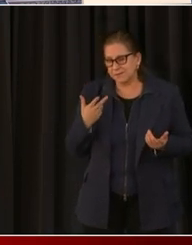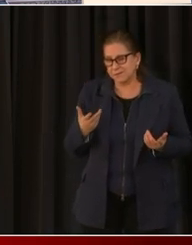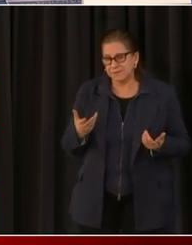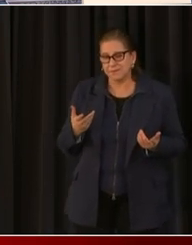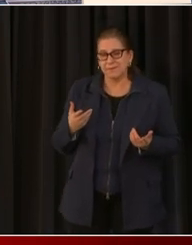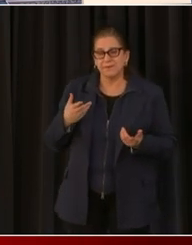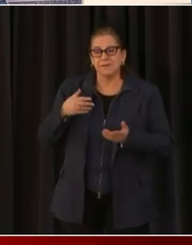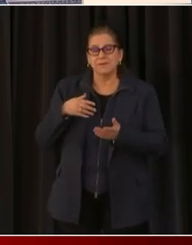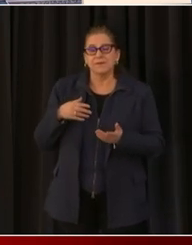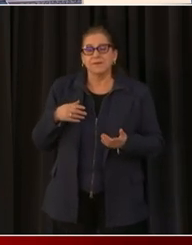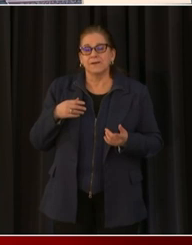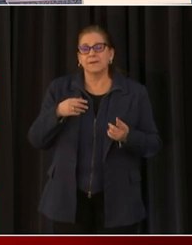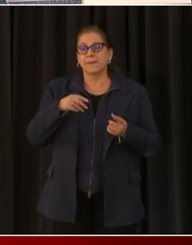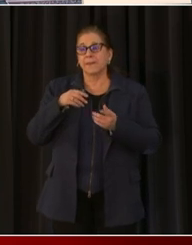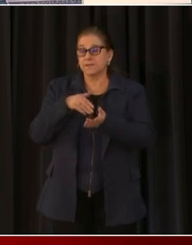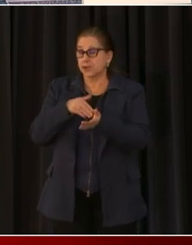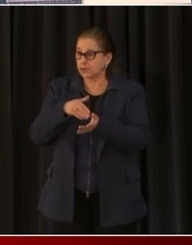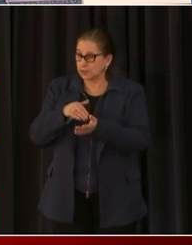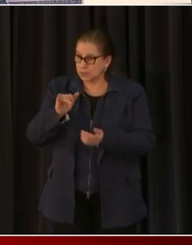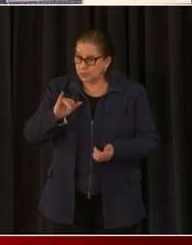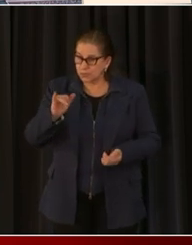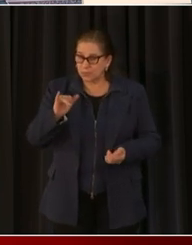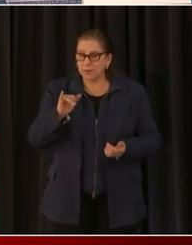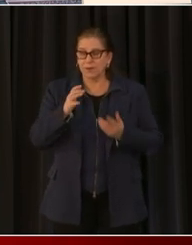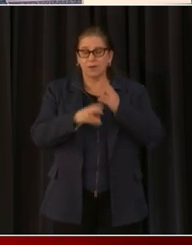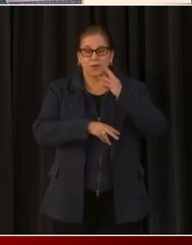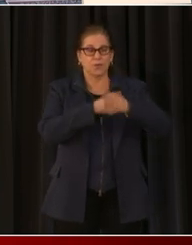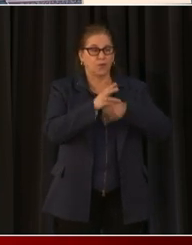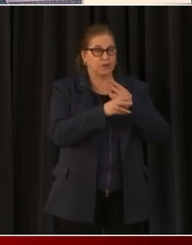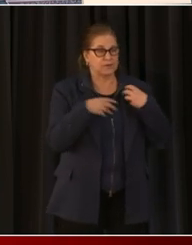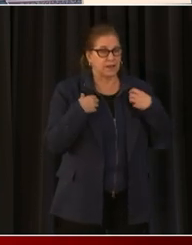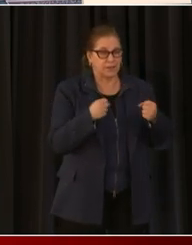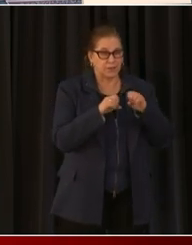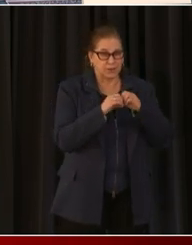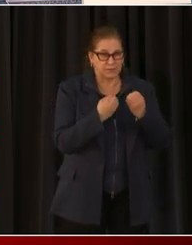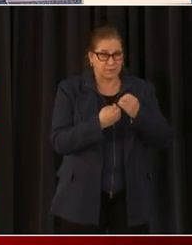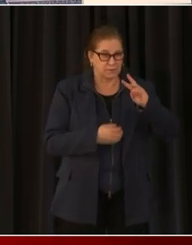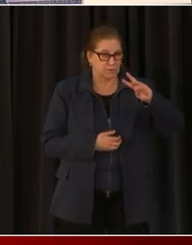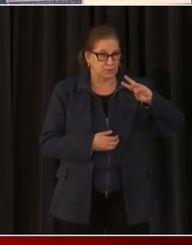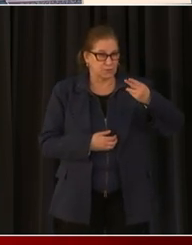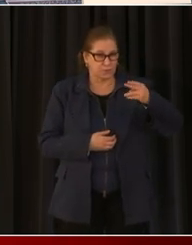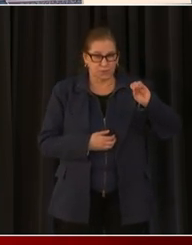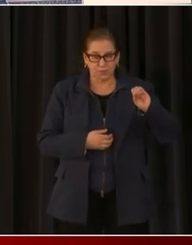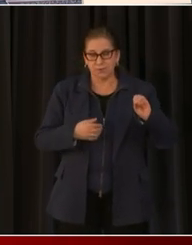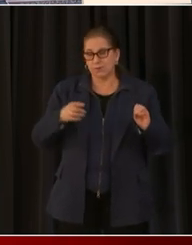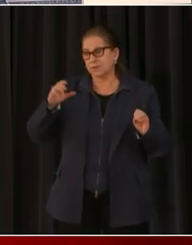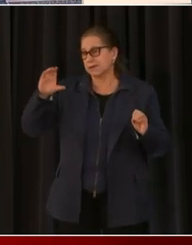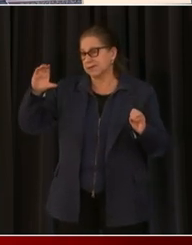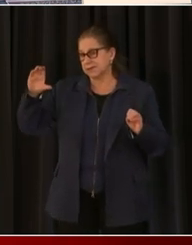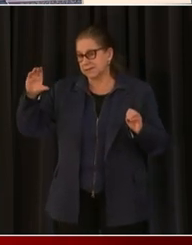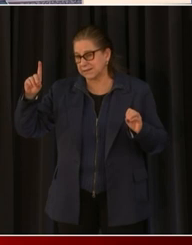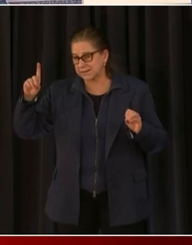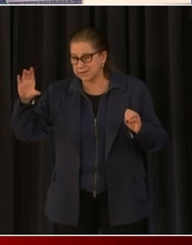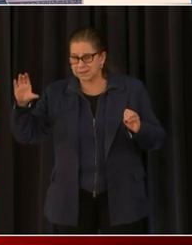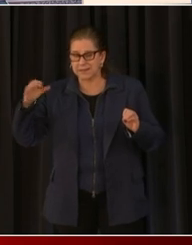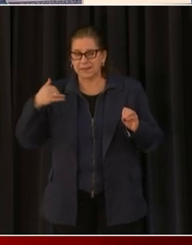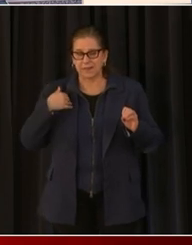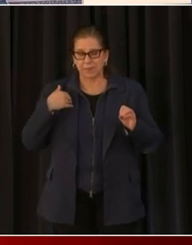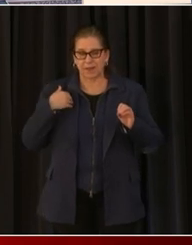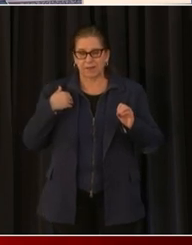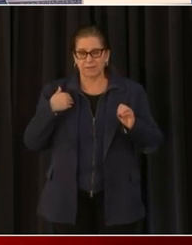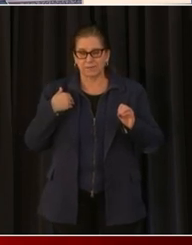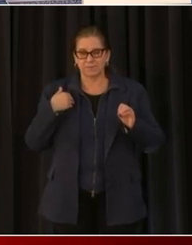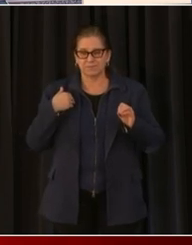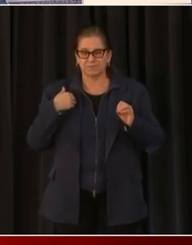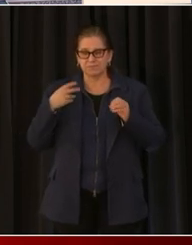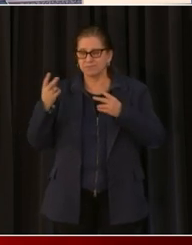not just from the CDC, but World Health Organization, et cetera, that helps to inform this list. When we look at the data in terms of